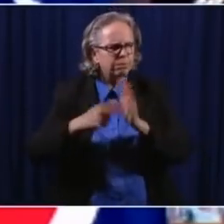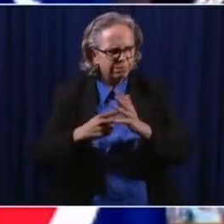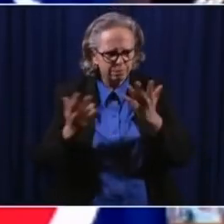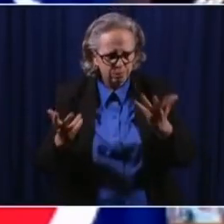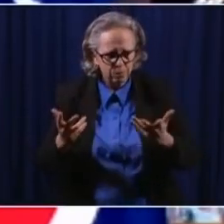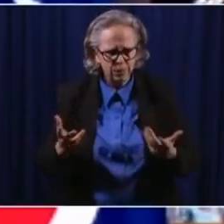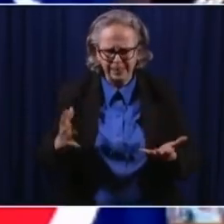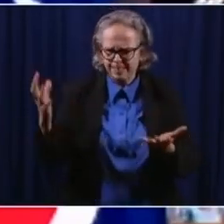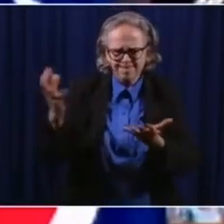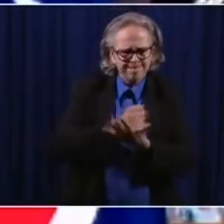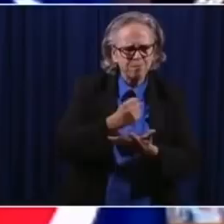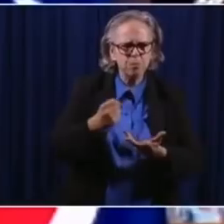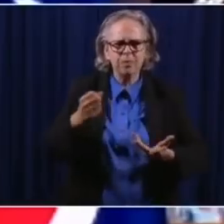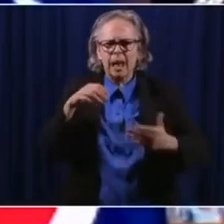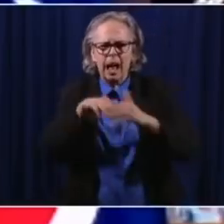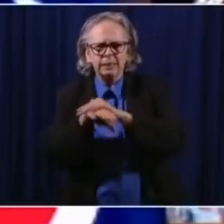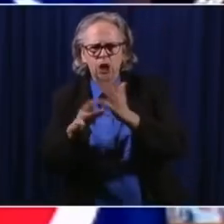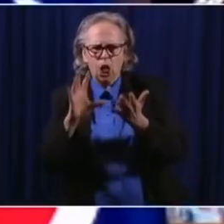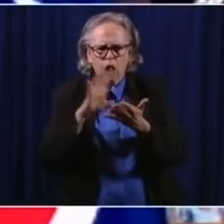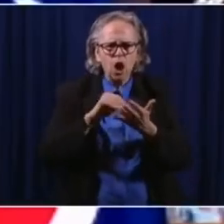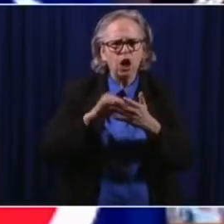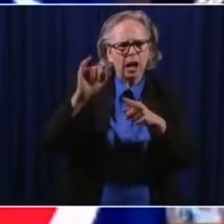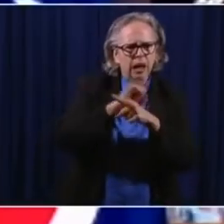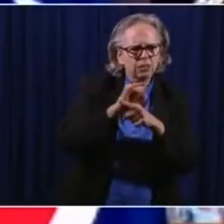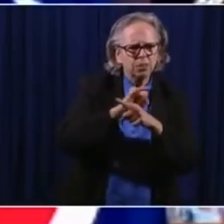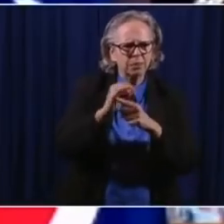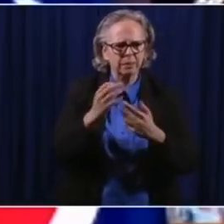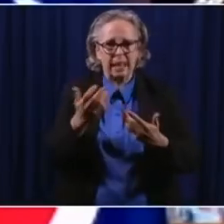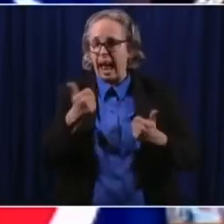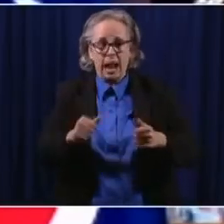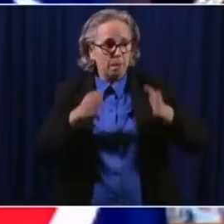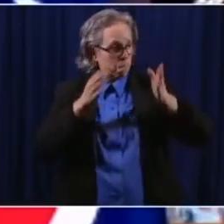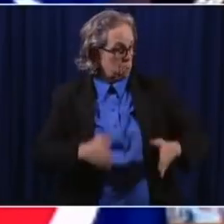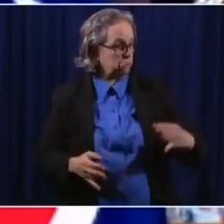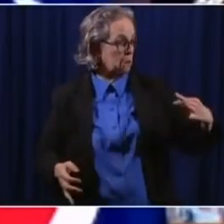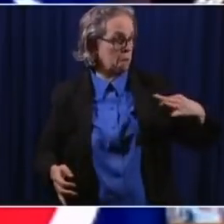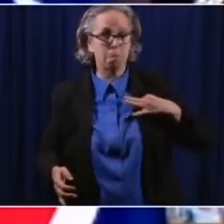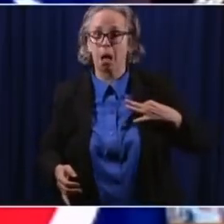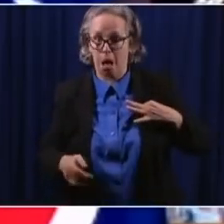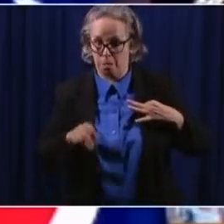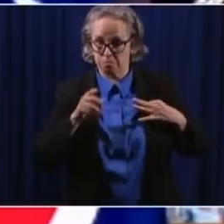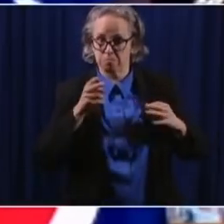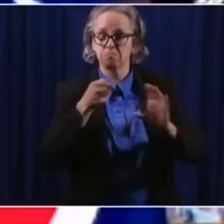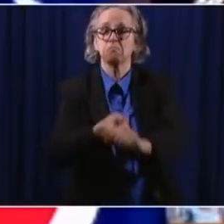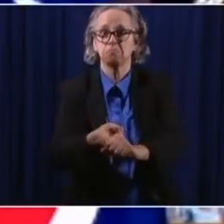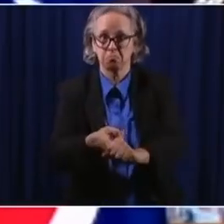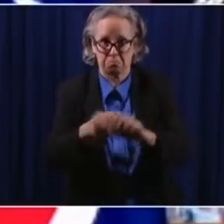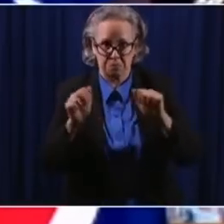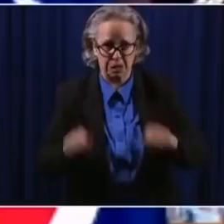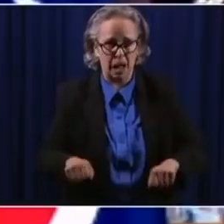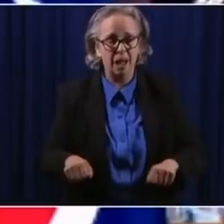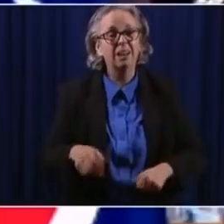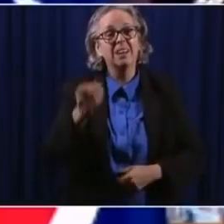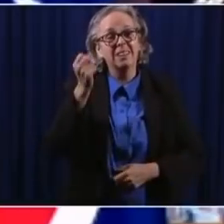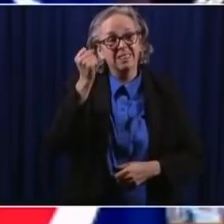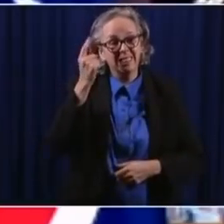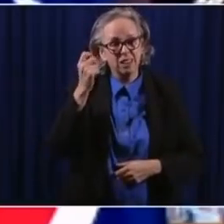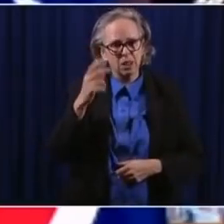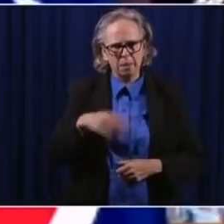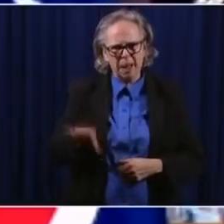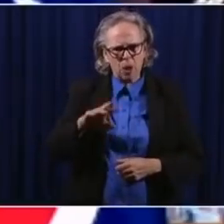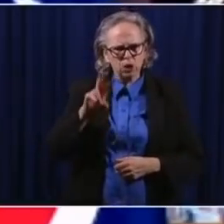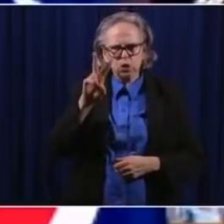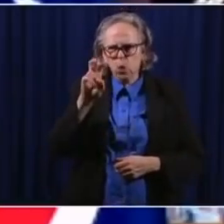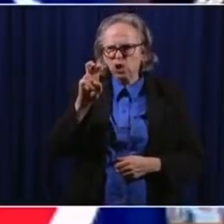internship and an opportunity. Anyone is eligible for this. but there are 200 scholarships available.